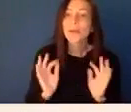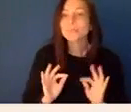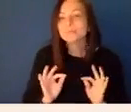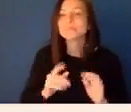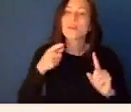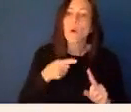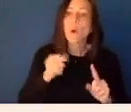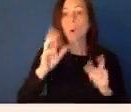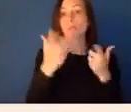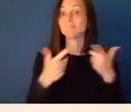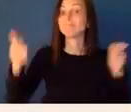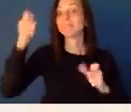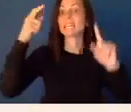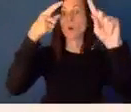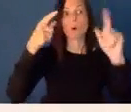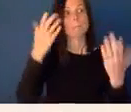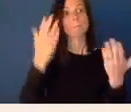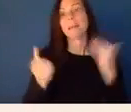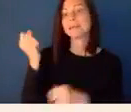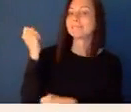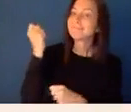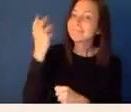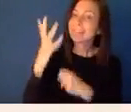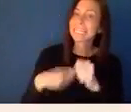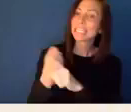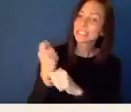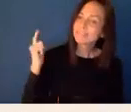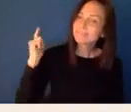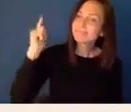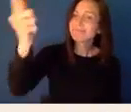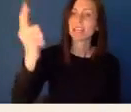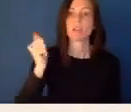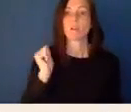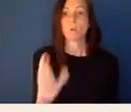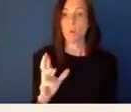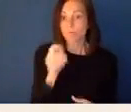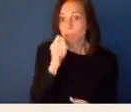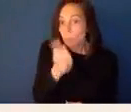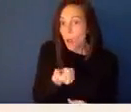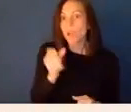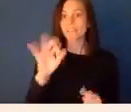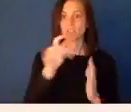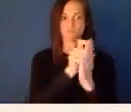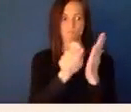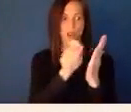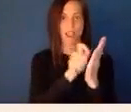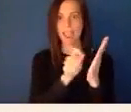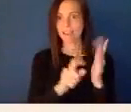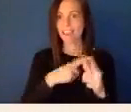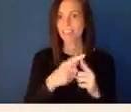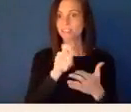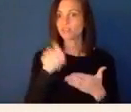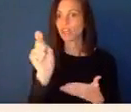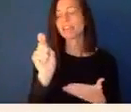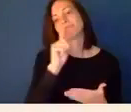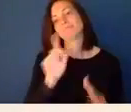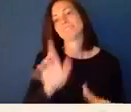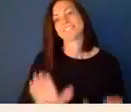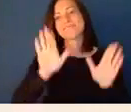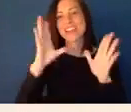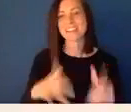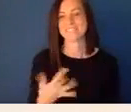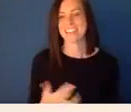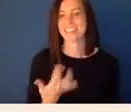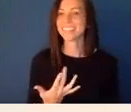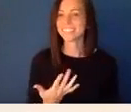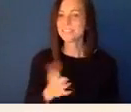you can accomplish years in the future, or something you can accomplish tomorrow. When you write it down and you check it off, it's such a great feeling to be able to have completed that,